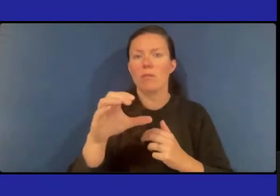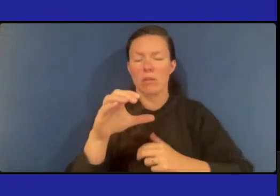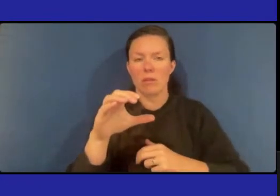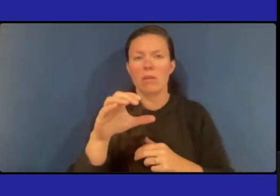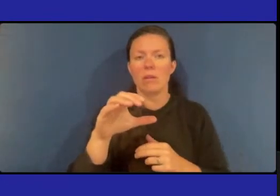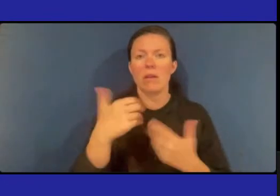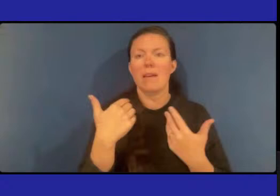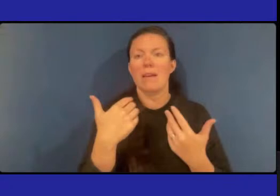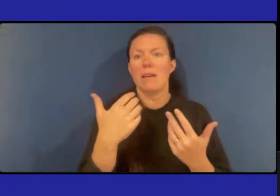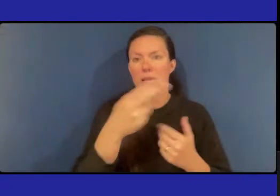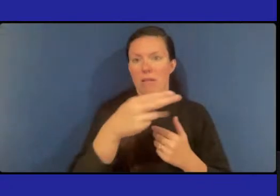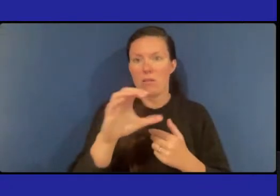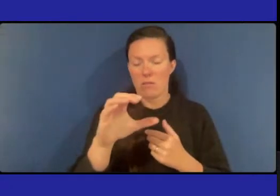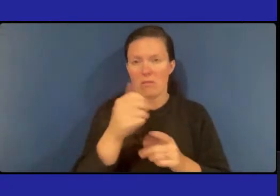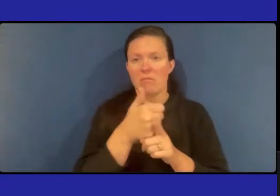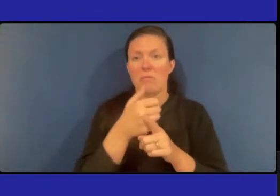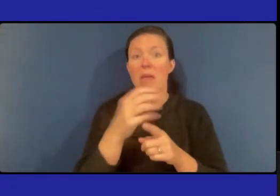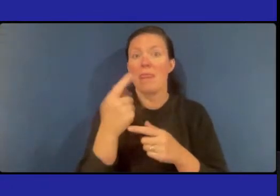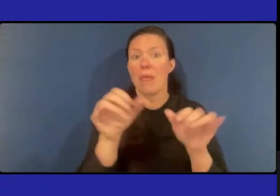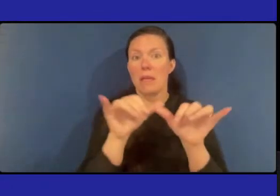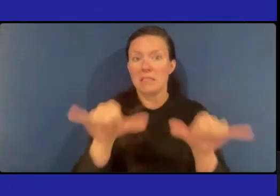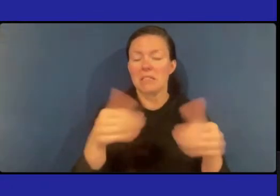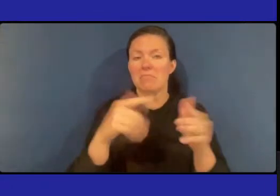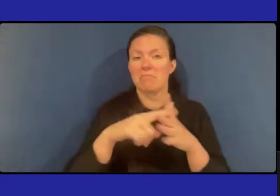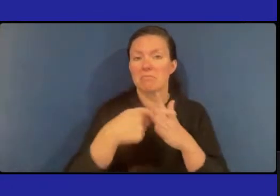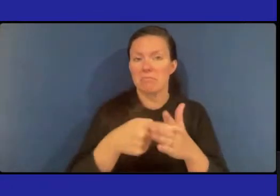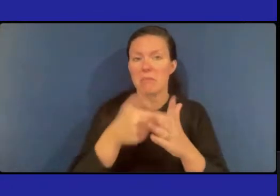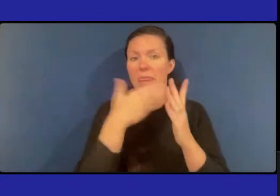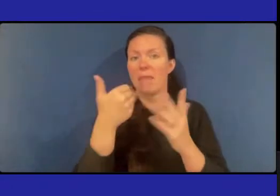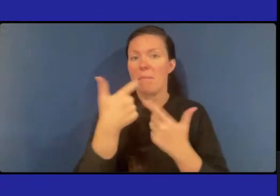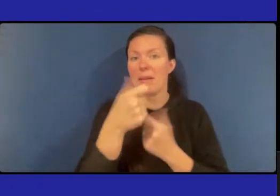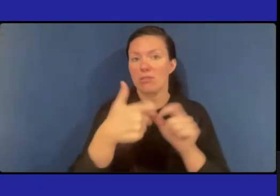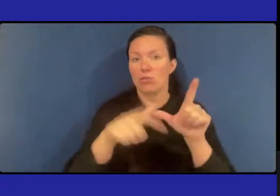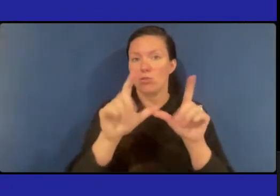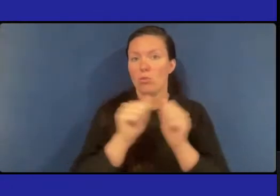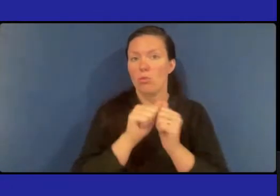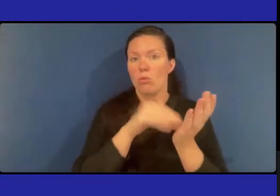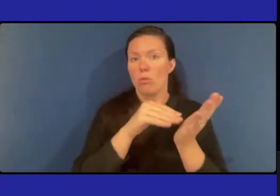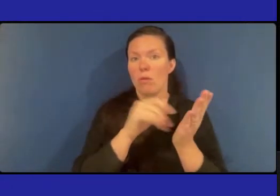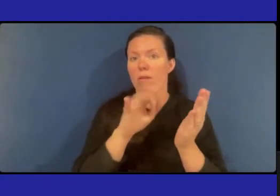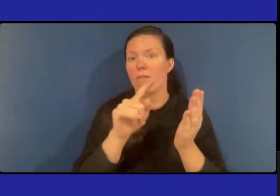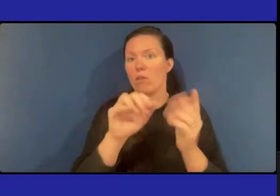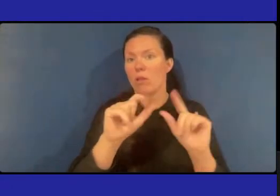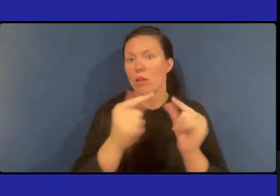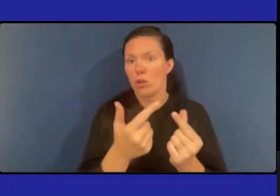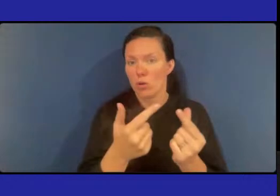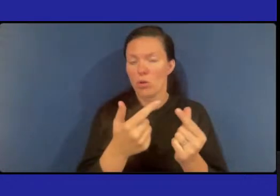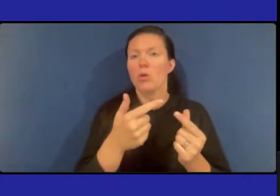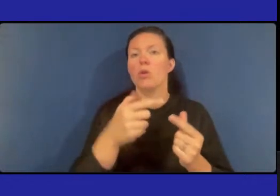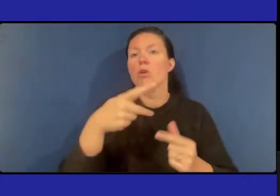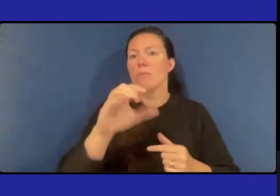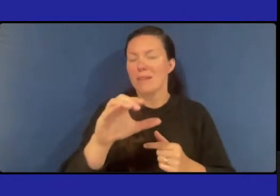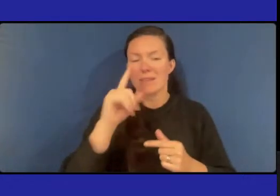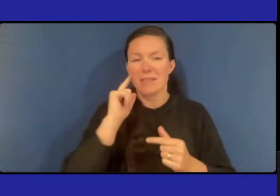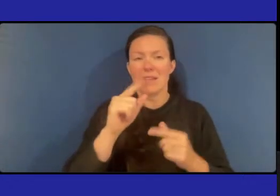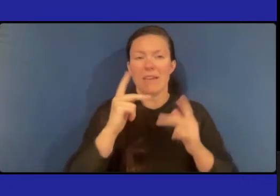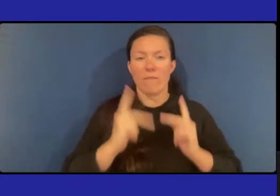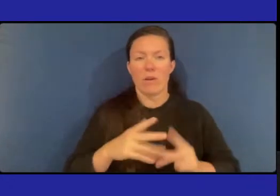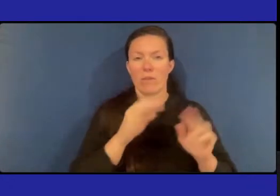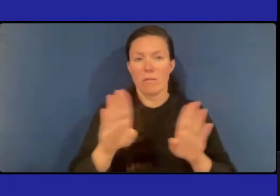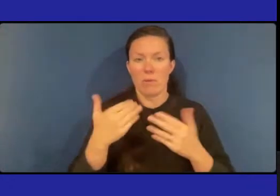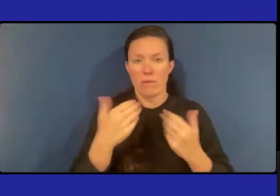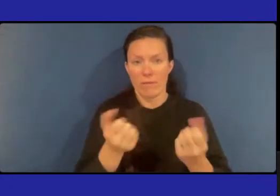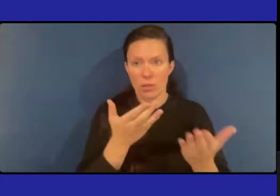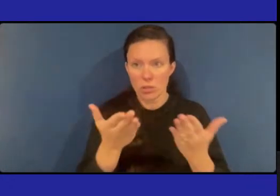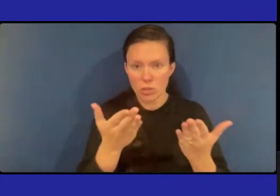and Hospitals Corporation, the system, to execute a best interest renewal with Physician Affiliate Group of New York, PC, for physical and behavioral health